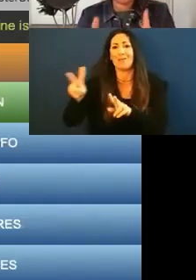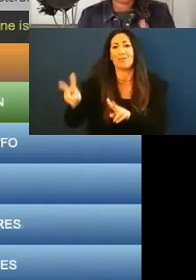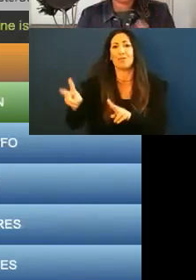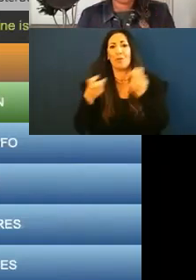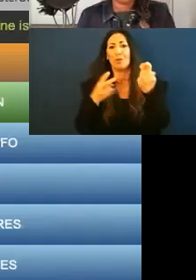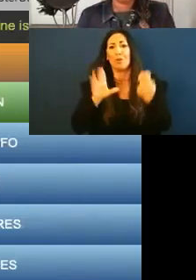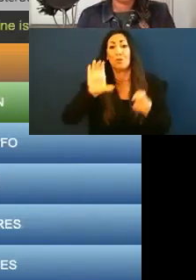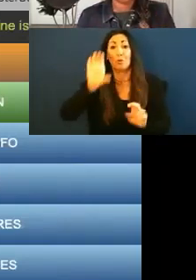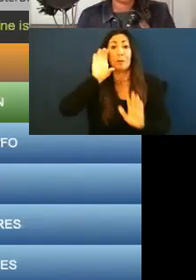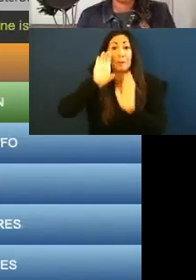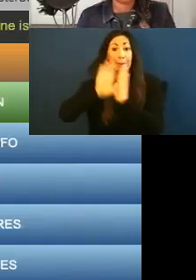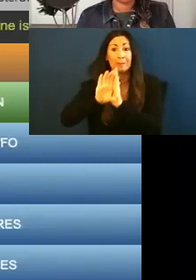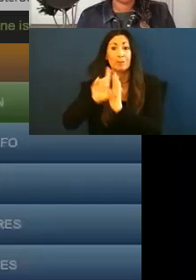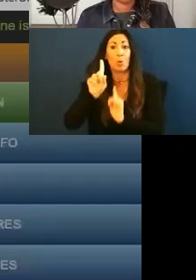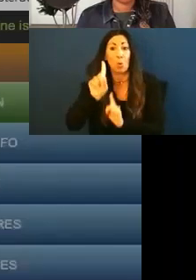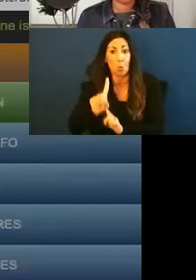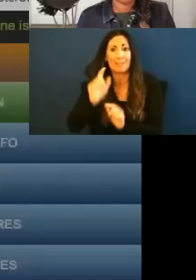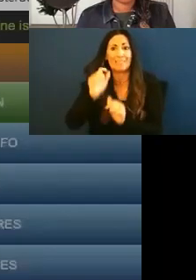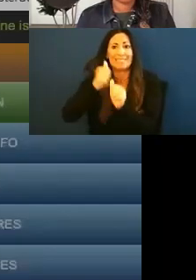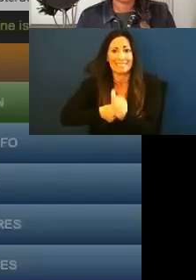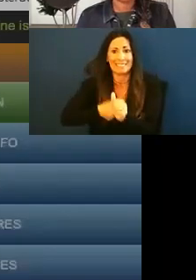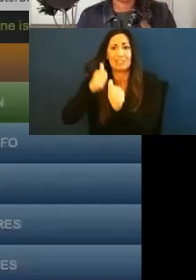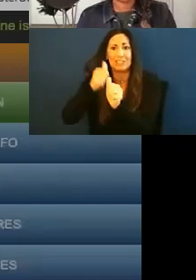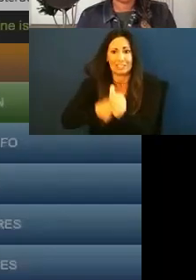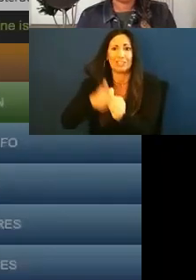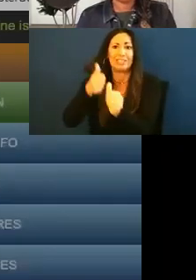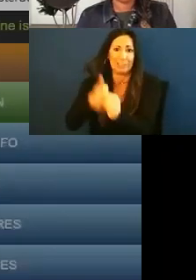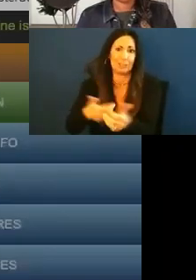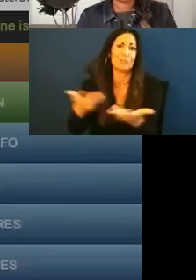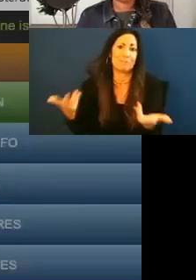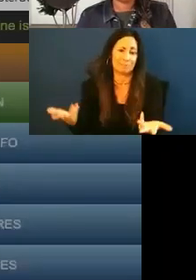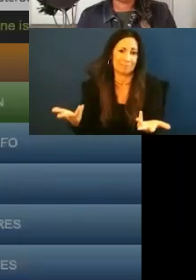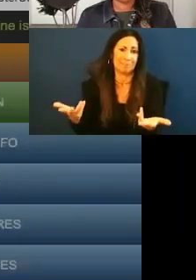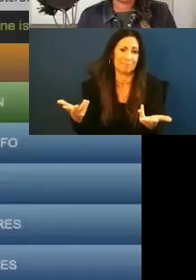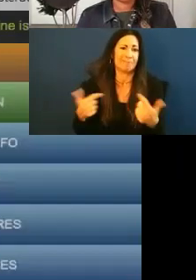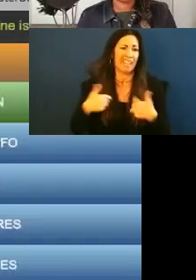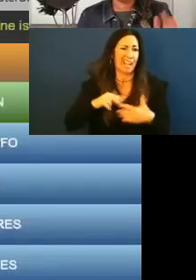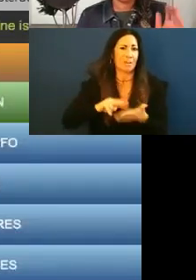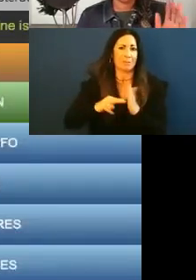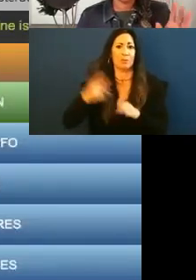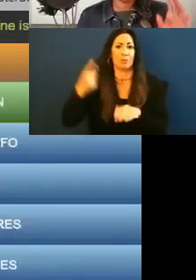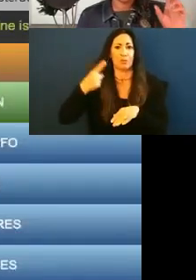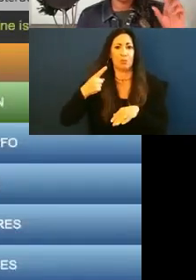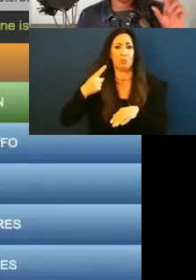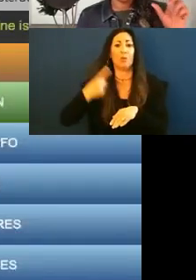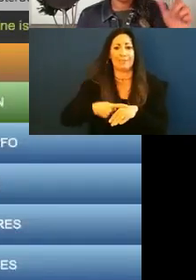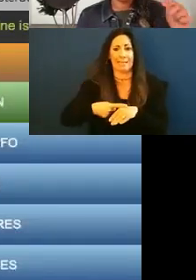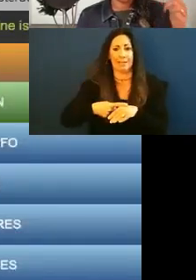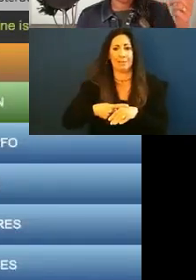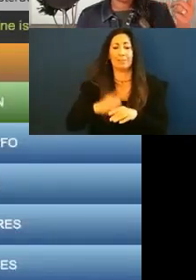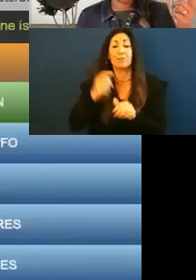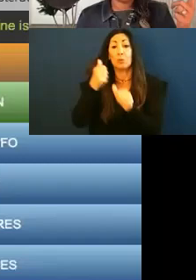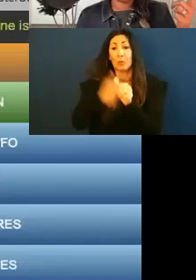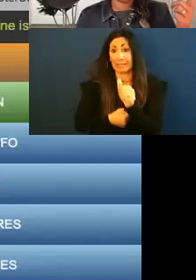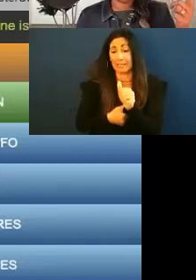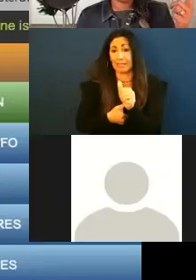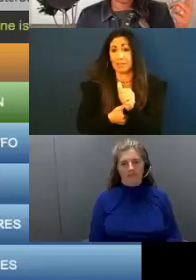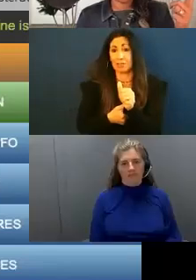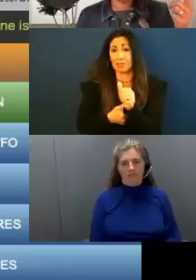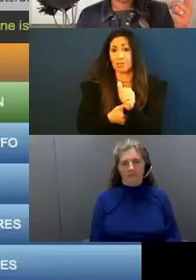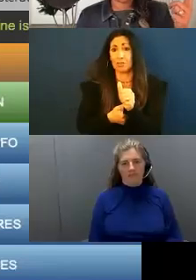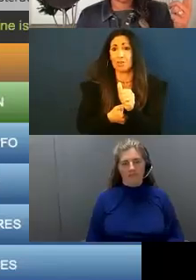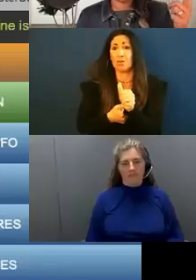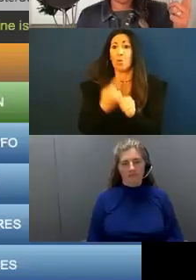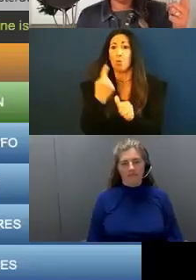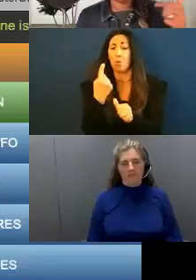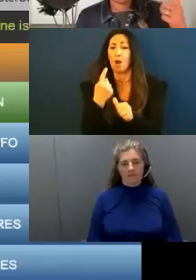one at a time. I didn't mean to do it twice. I just meant to do it once. But each one of your